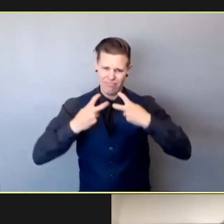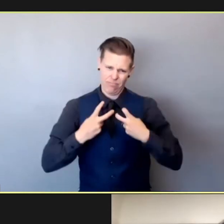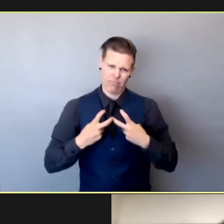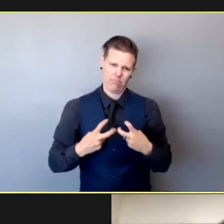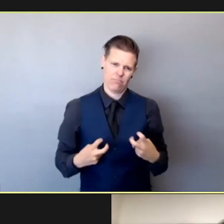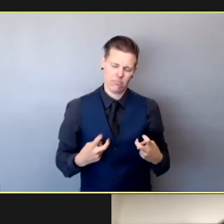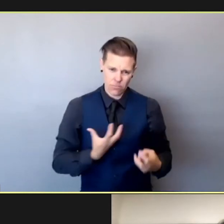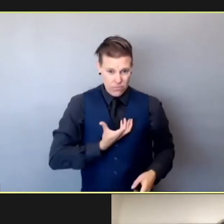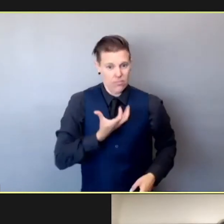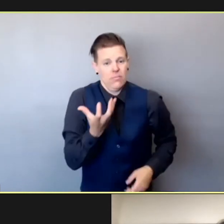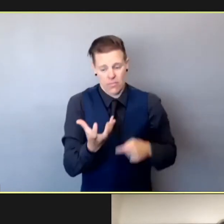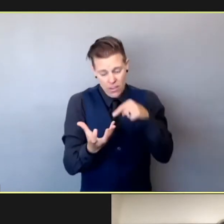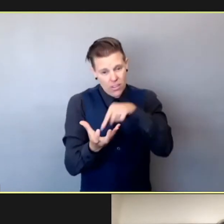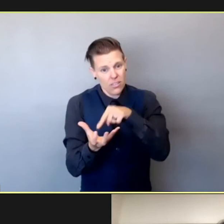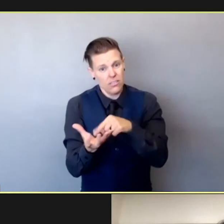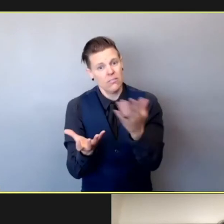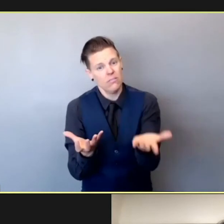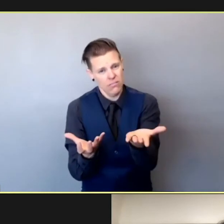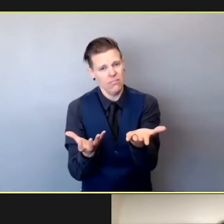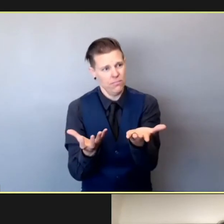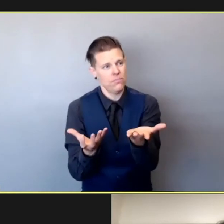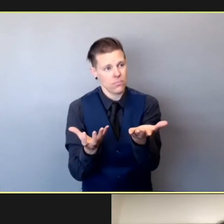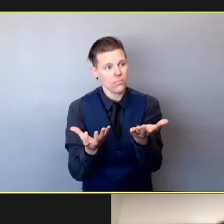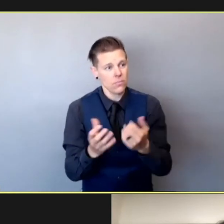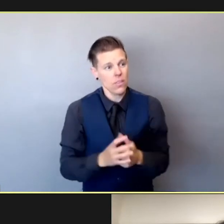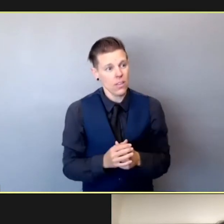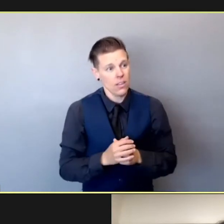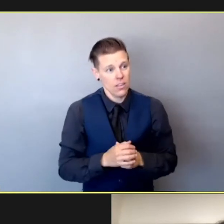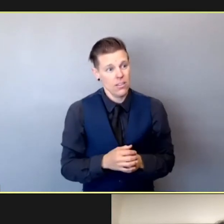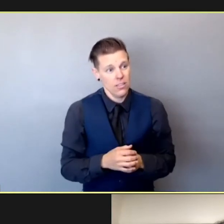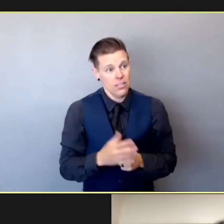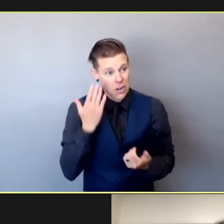cases, over 4,000 cases in our state, has been death.